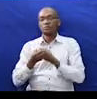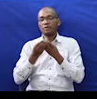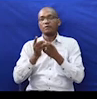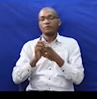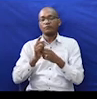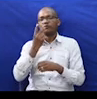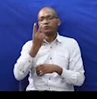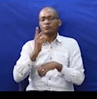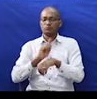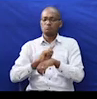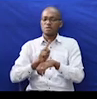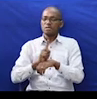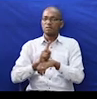to